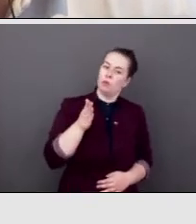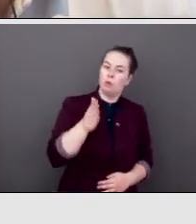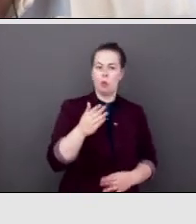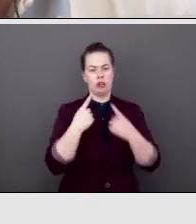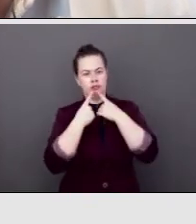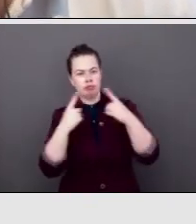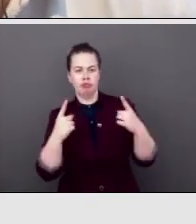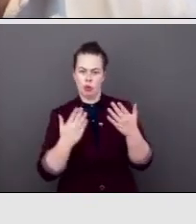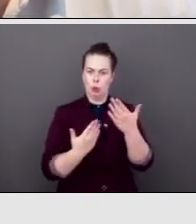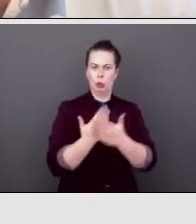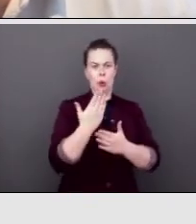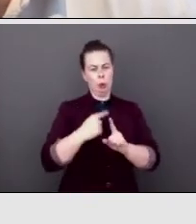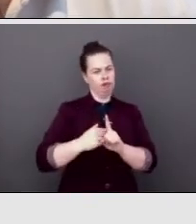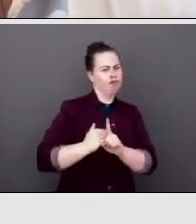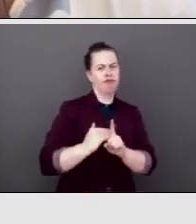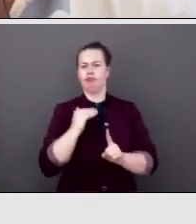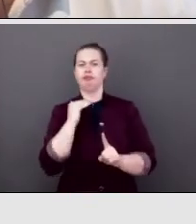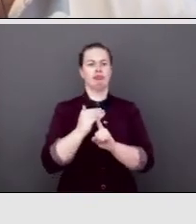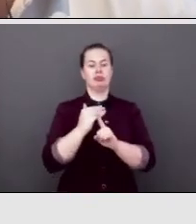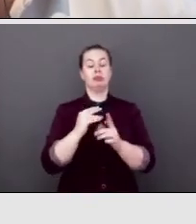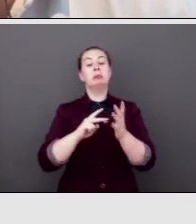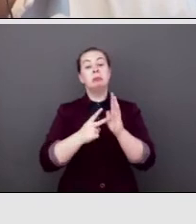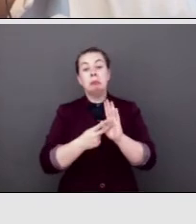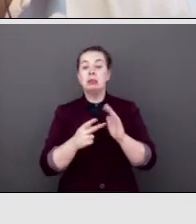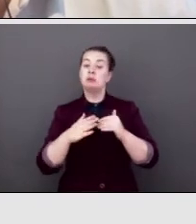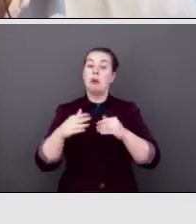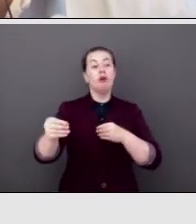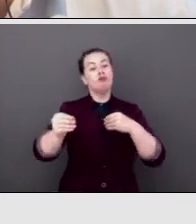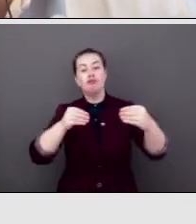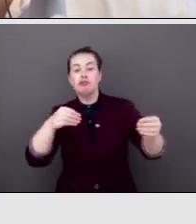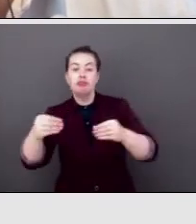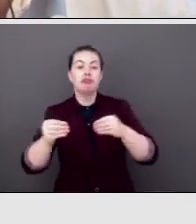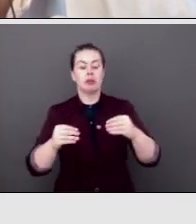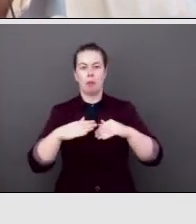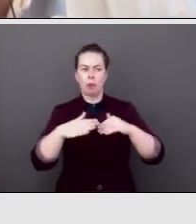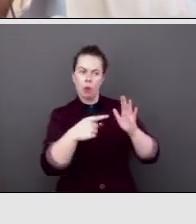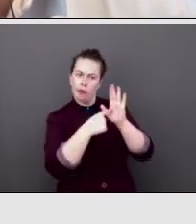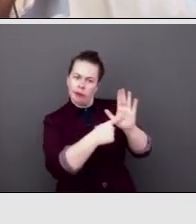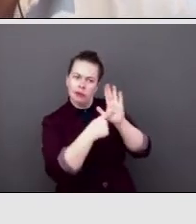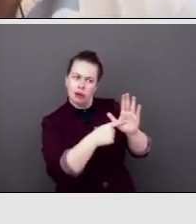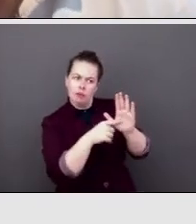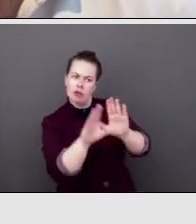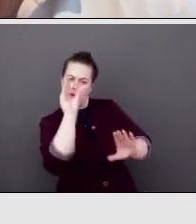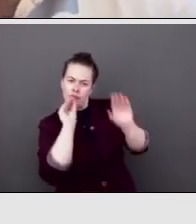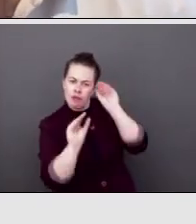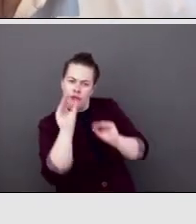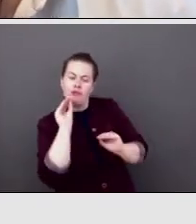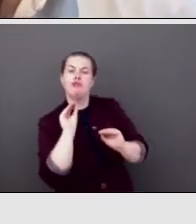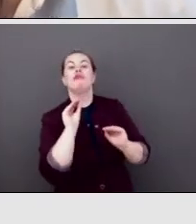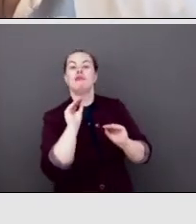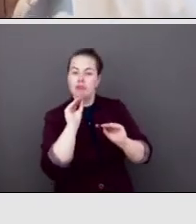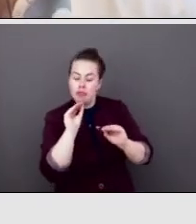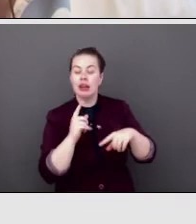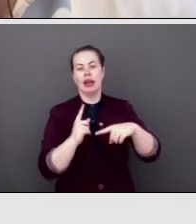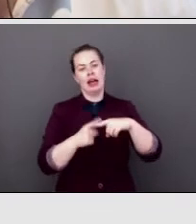exchanged by mobile applications, providing more flexibility and more new use cases, especially those